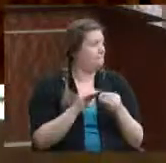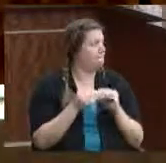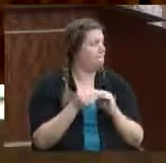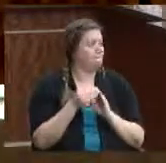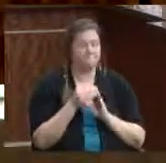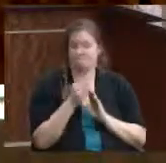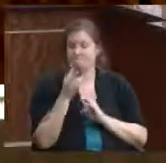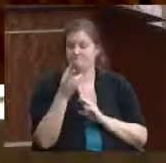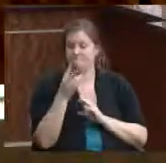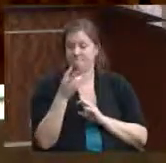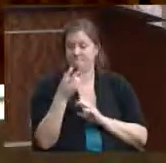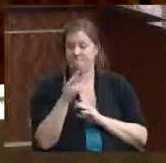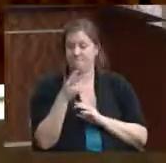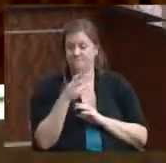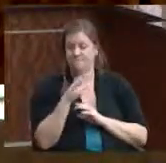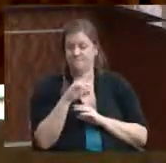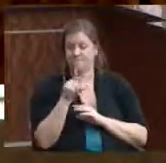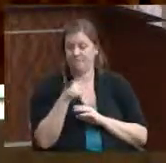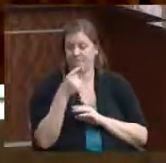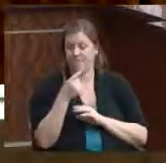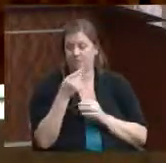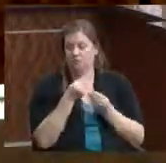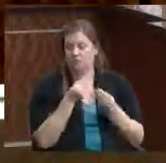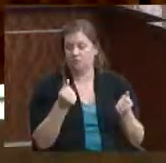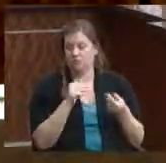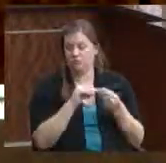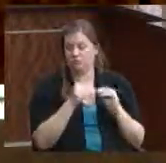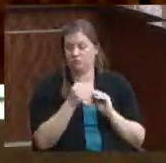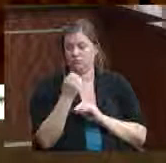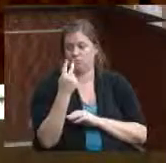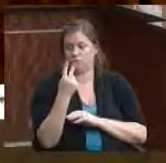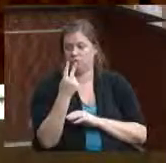7 is the introduction of first public hearing on resolution number